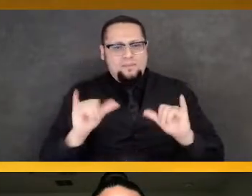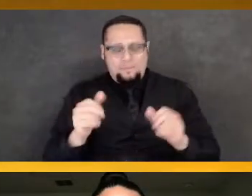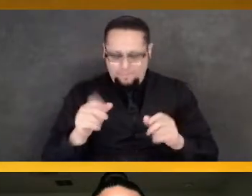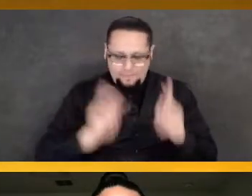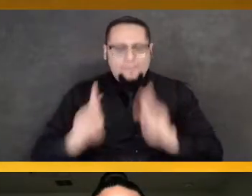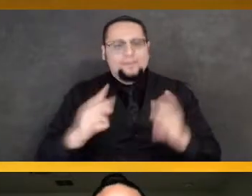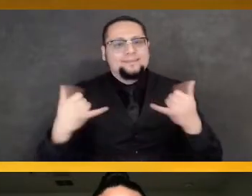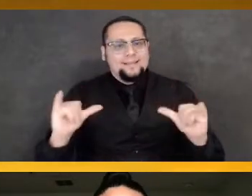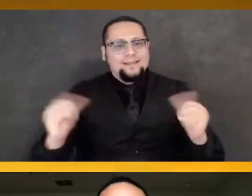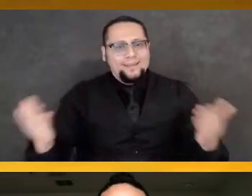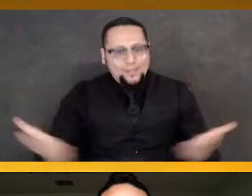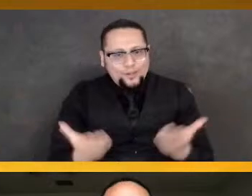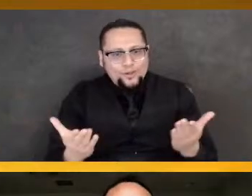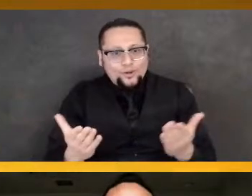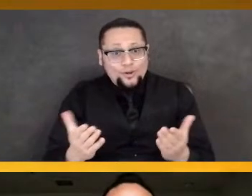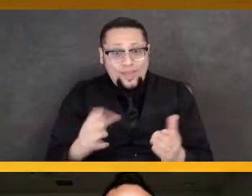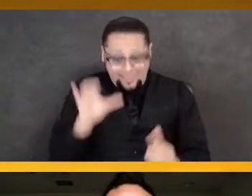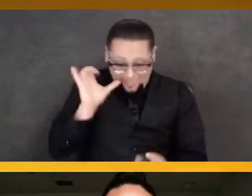need to support them.